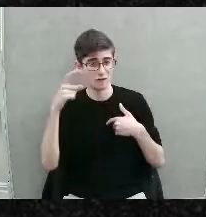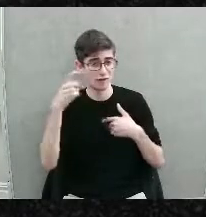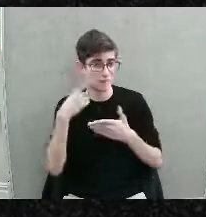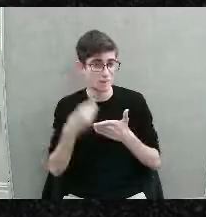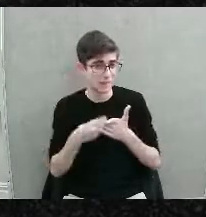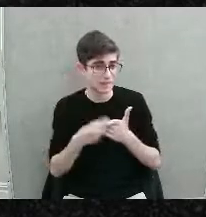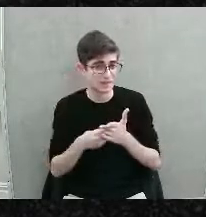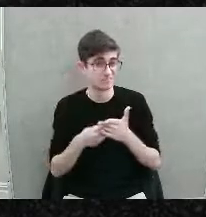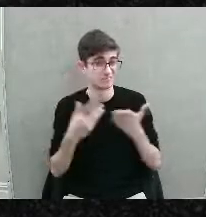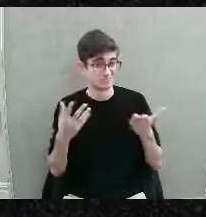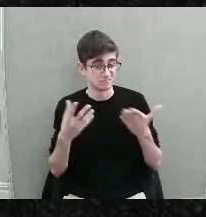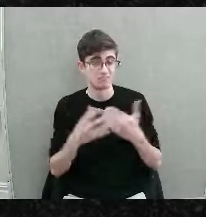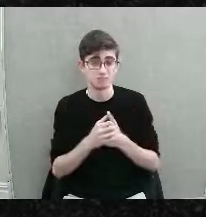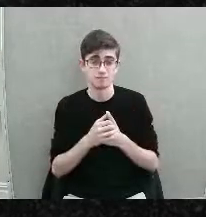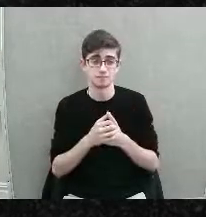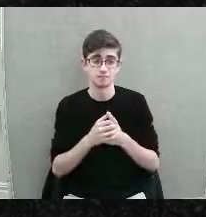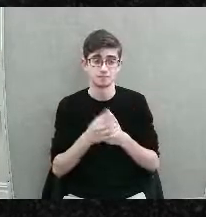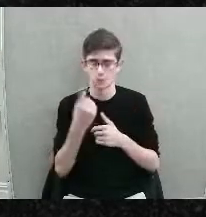And one more thing,